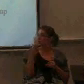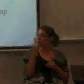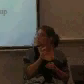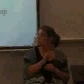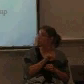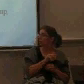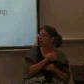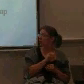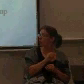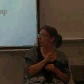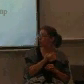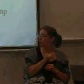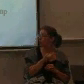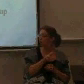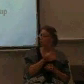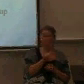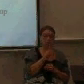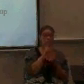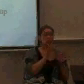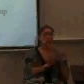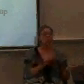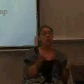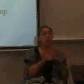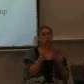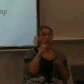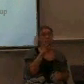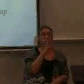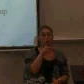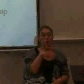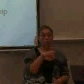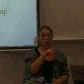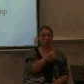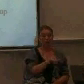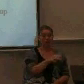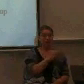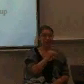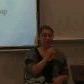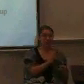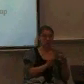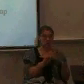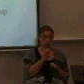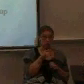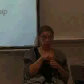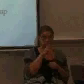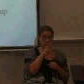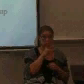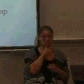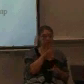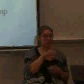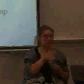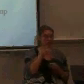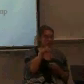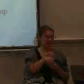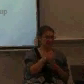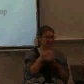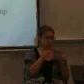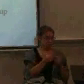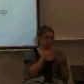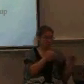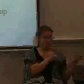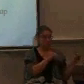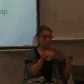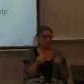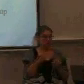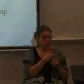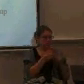Cyanobacteria are a really important group as far as aquatic ecology and water quality goes, and they're included in this group. They were moved from